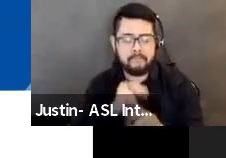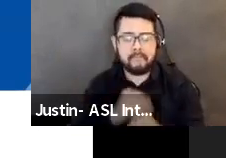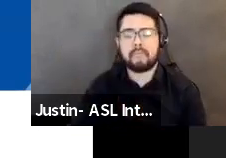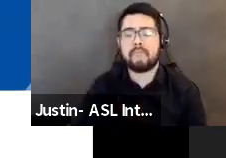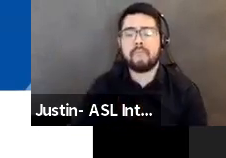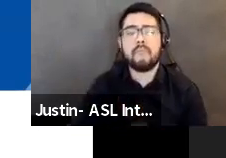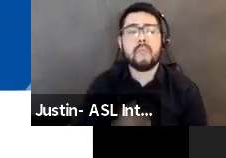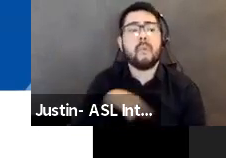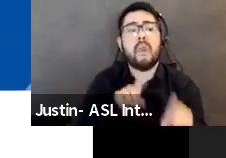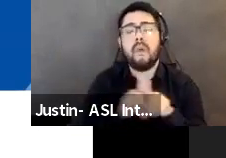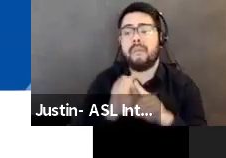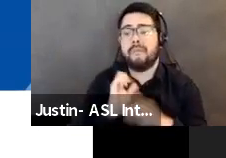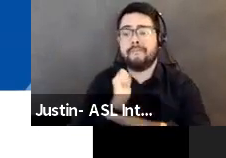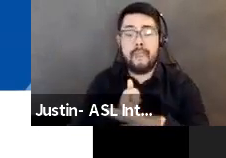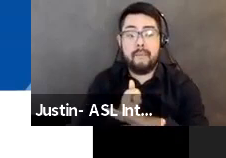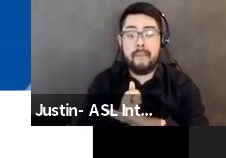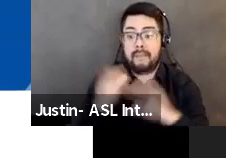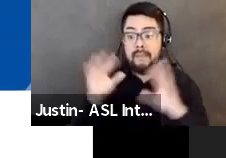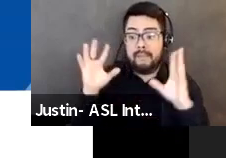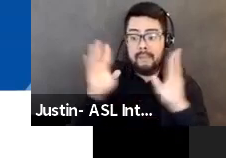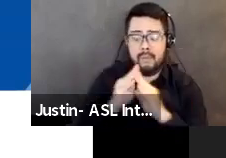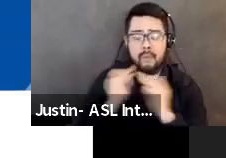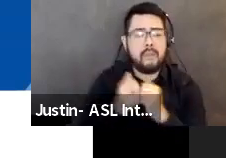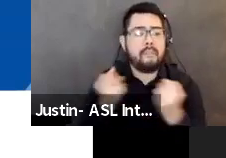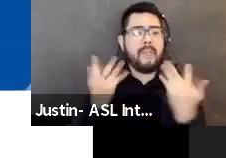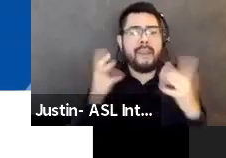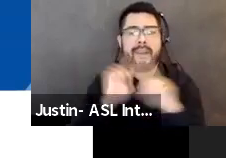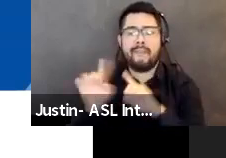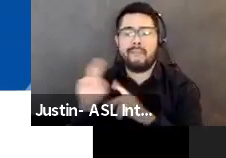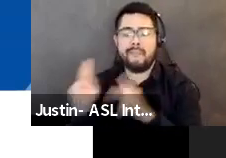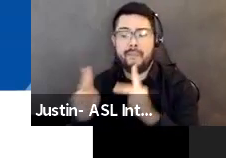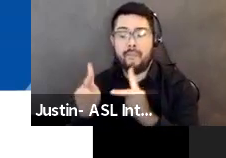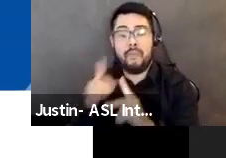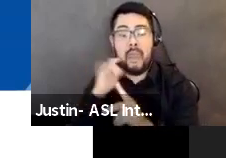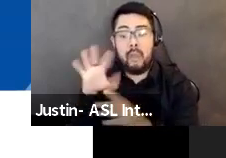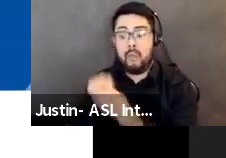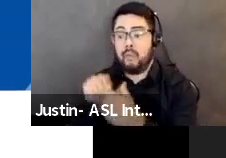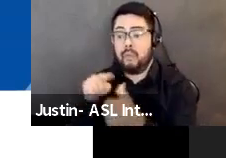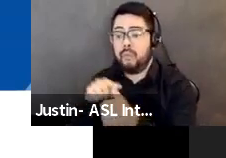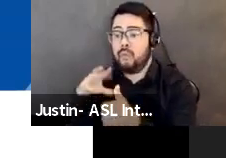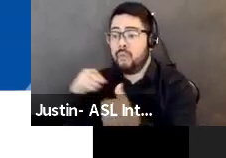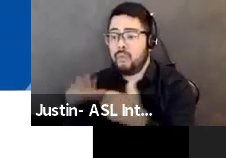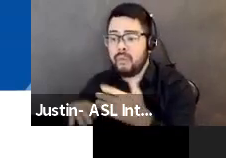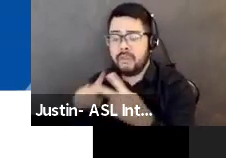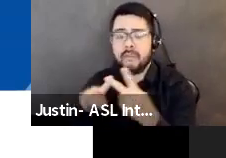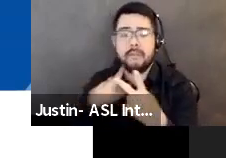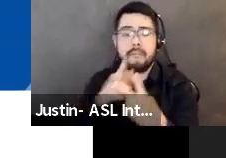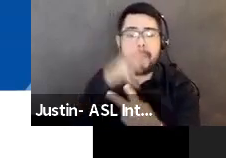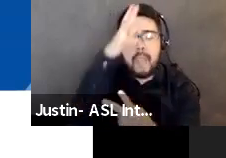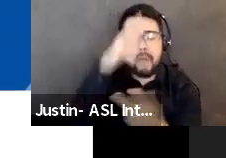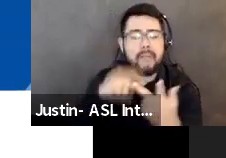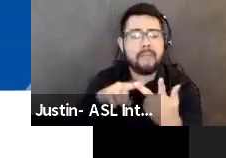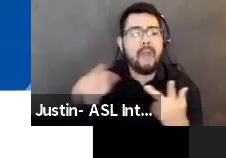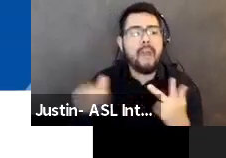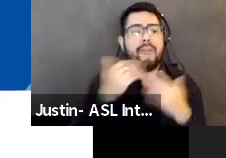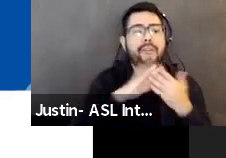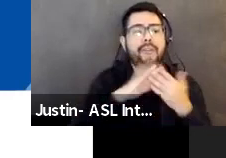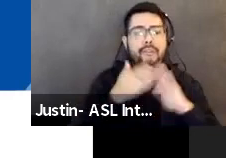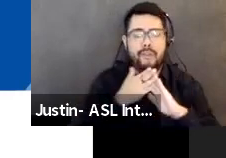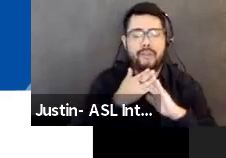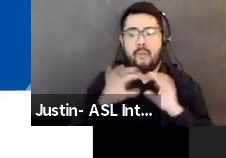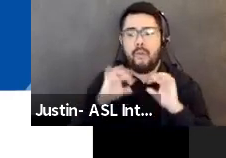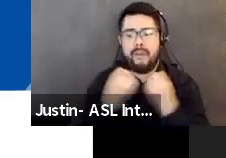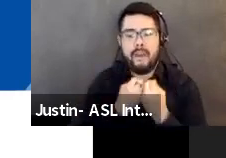conducted listening sessions with various stakeholder groups including student groups parent groups and other community based